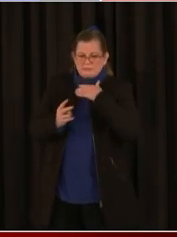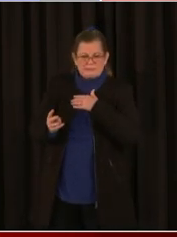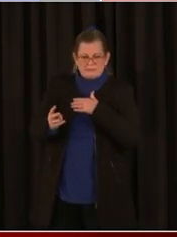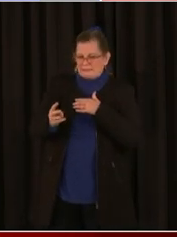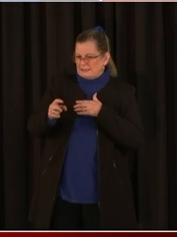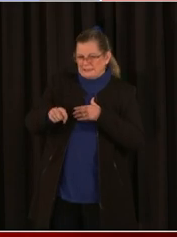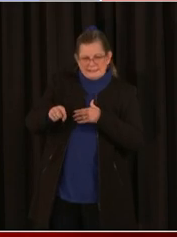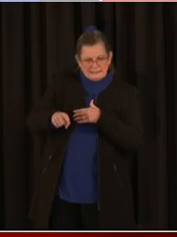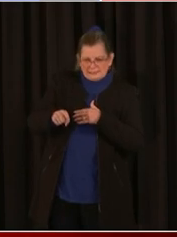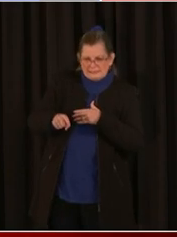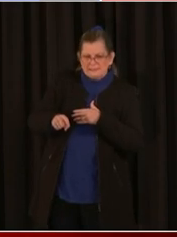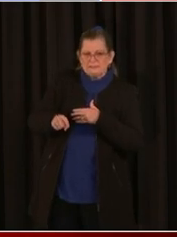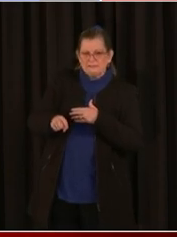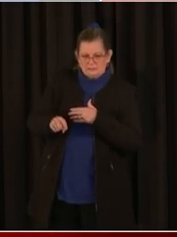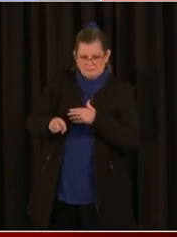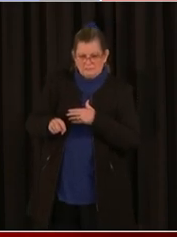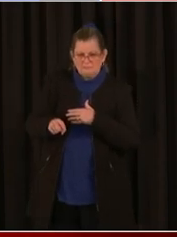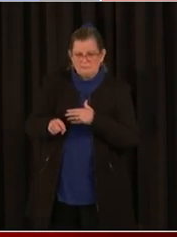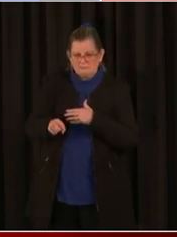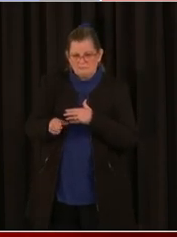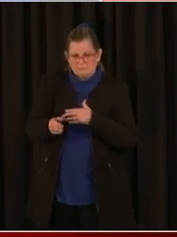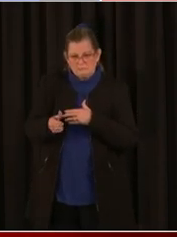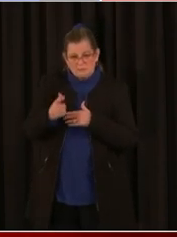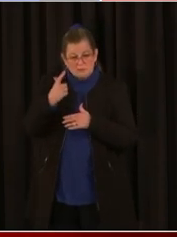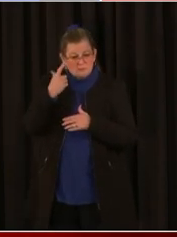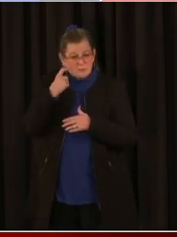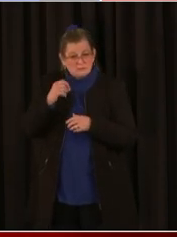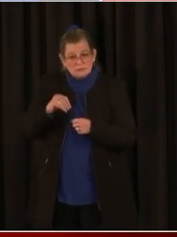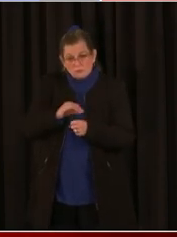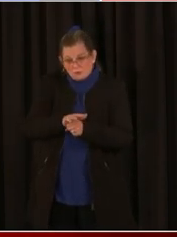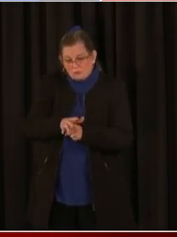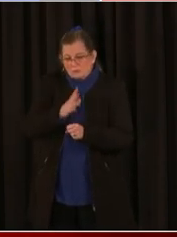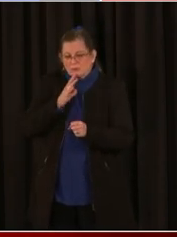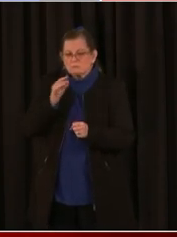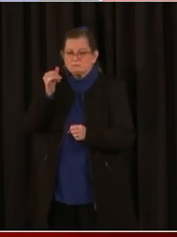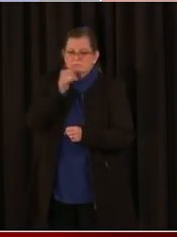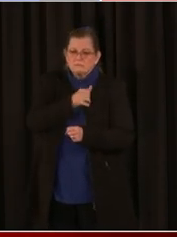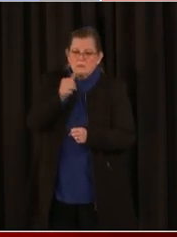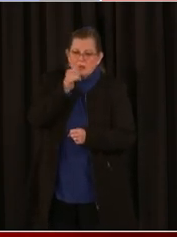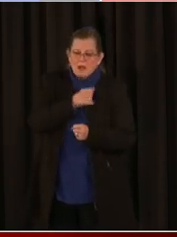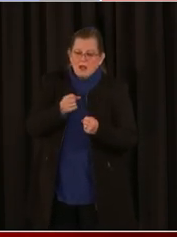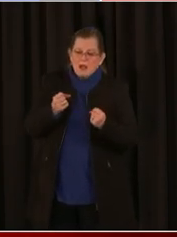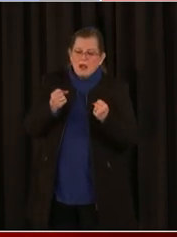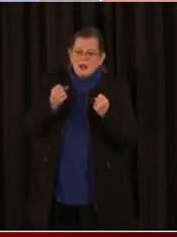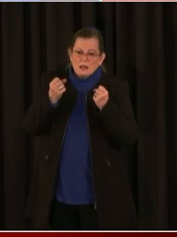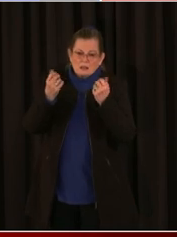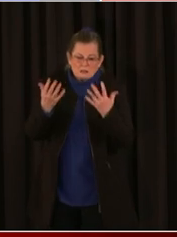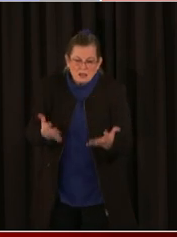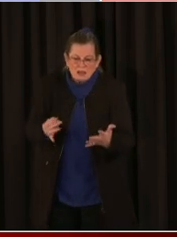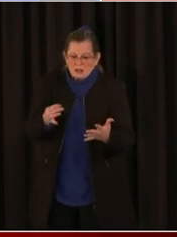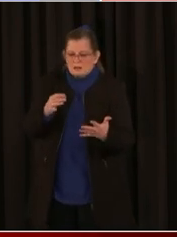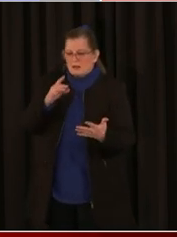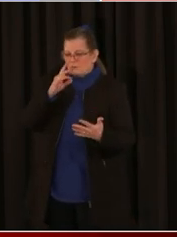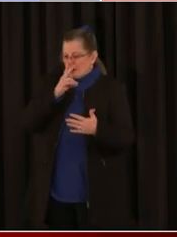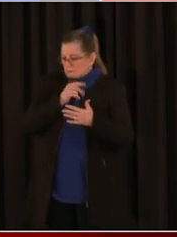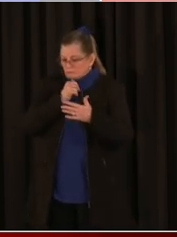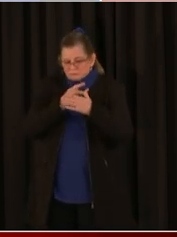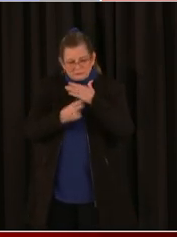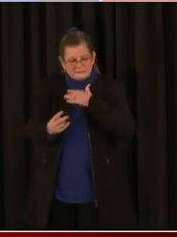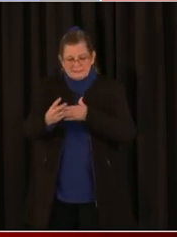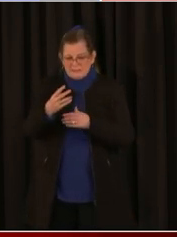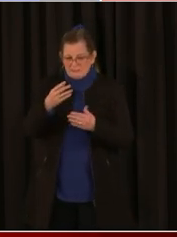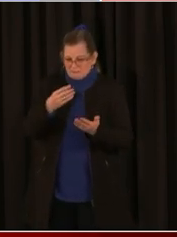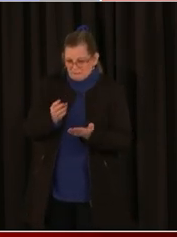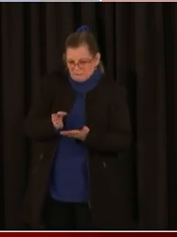last 9-10 months, there are an awful lot of unforeseen needs that have cost a considerable amount that we hope we will